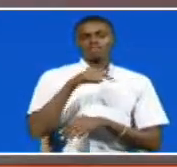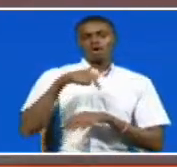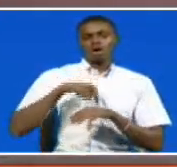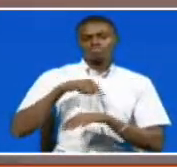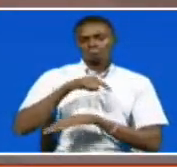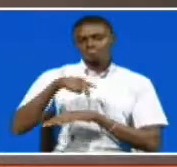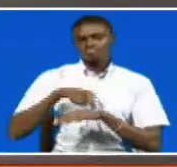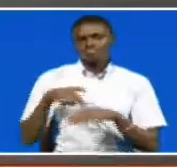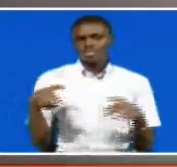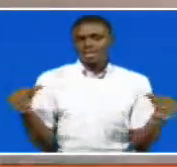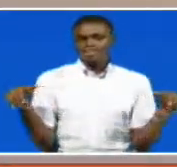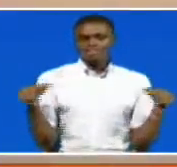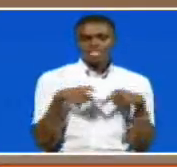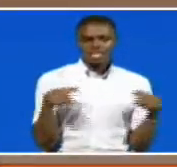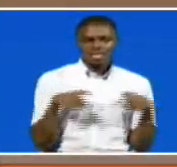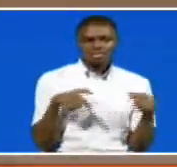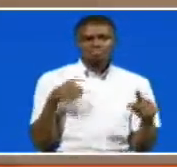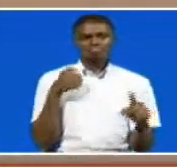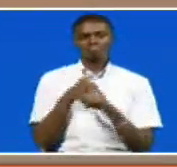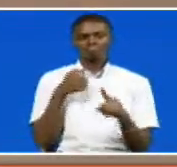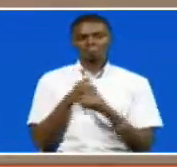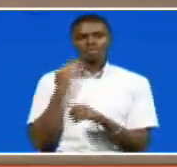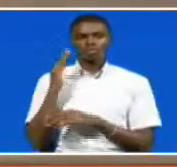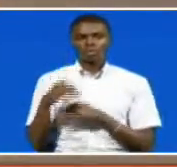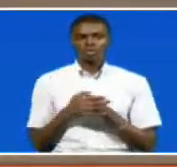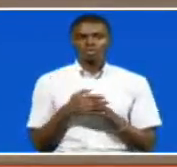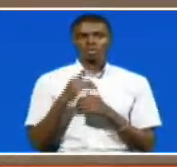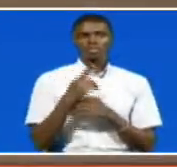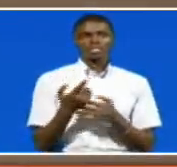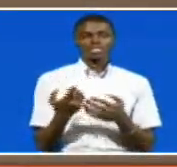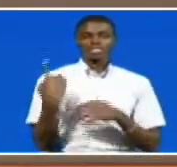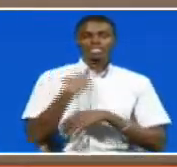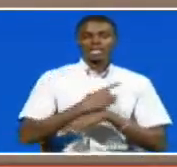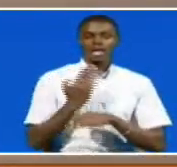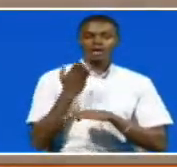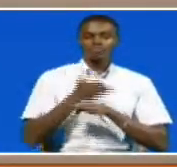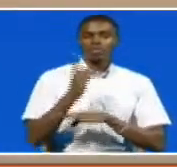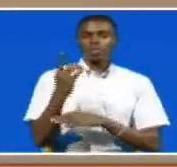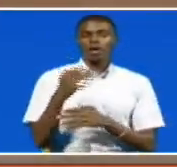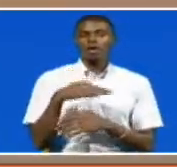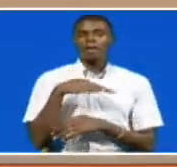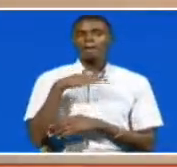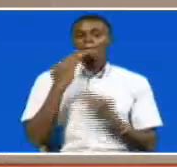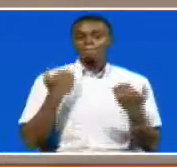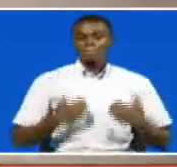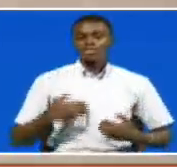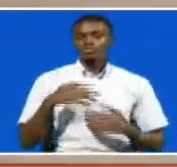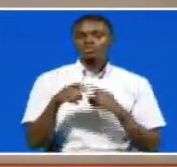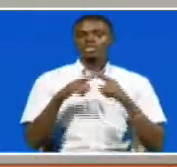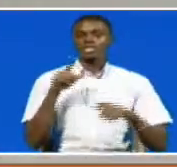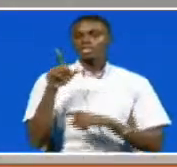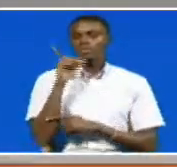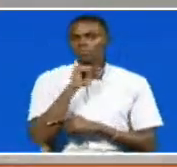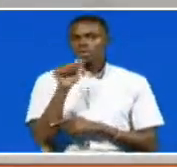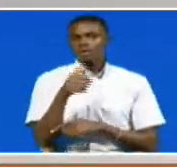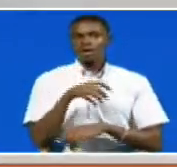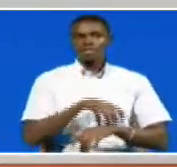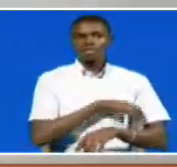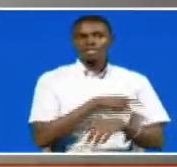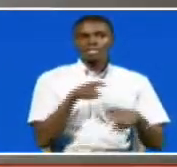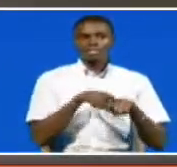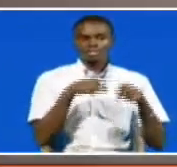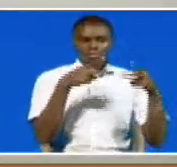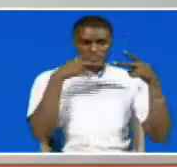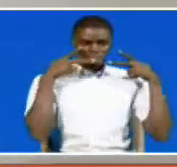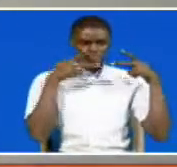for fear of further attacks. The attack comes just a day after one passenger was killed and another injured when bandits